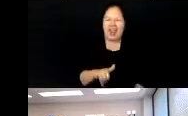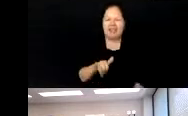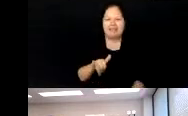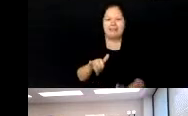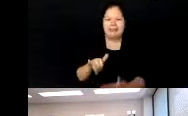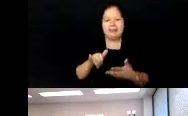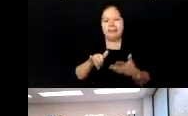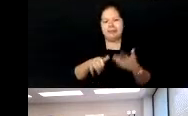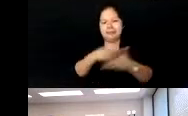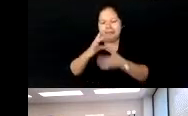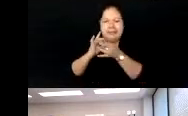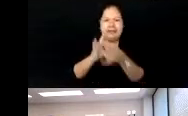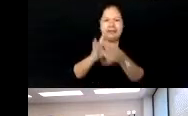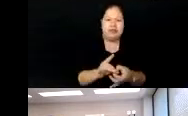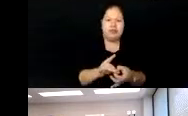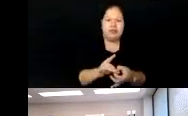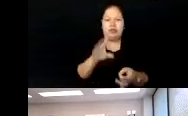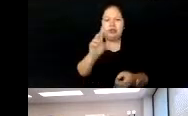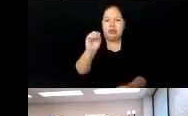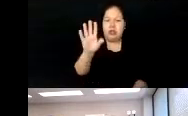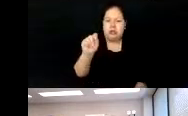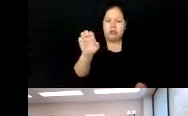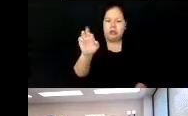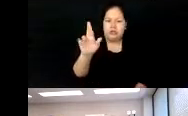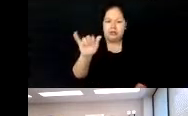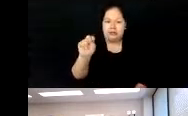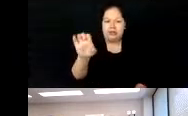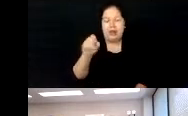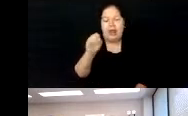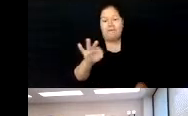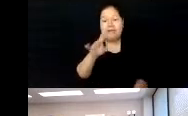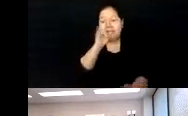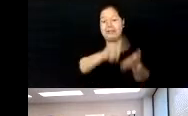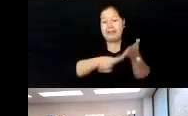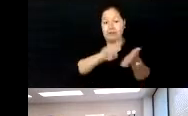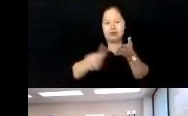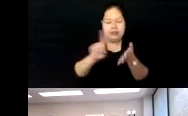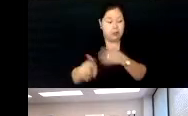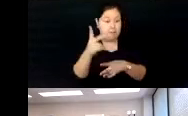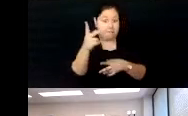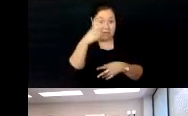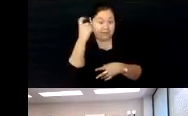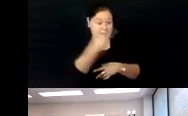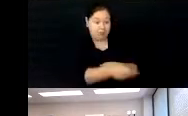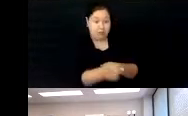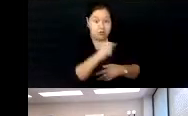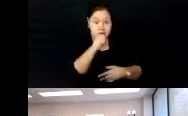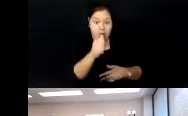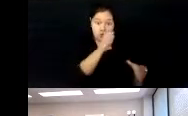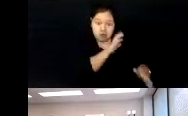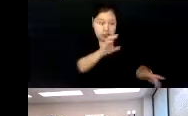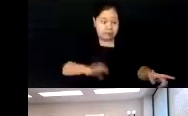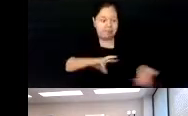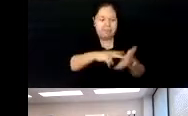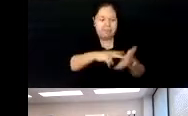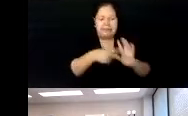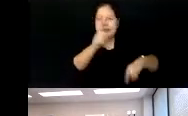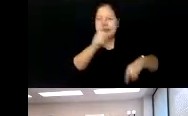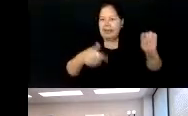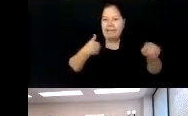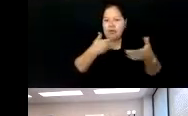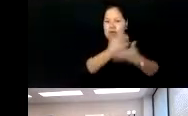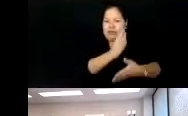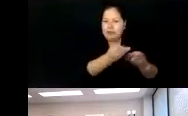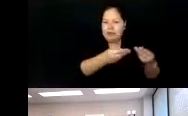which codified the ineligibility of non-Christian peoples to hold title over lands and resources.